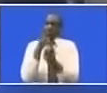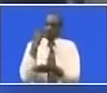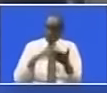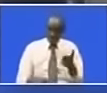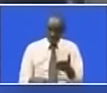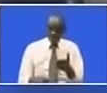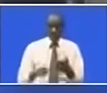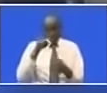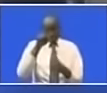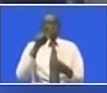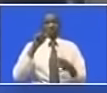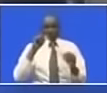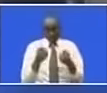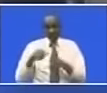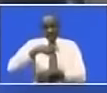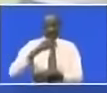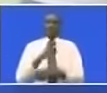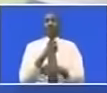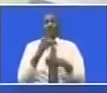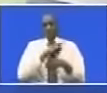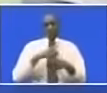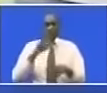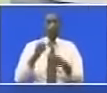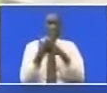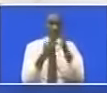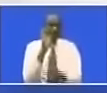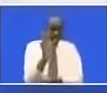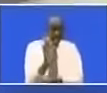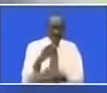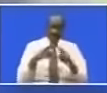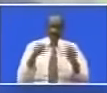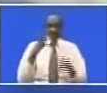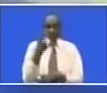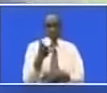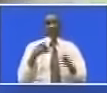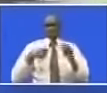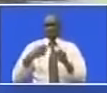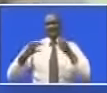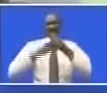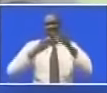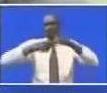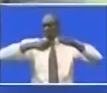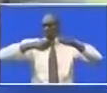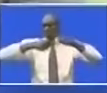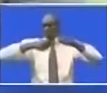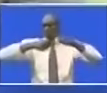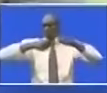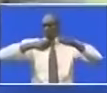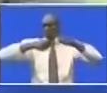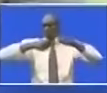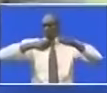to, "You saved us, Lord, by your blood." The altar is 8 feet long, 3.5 feet wide.